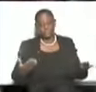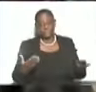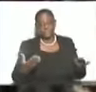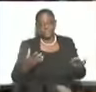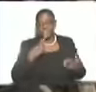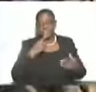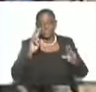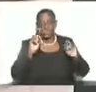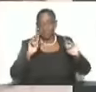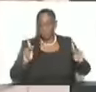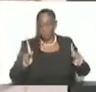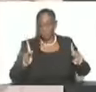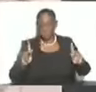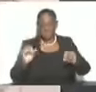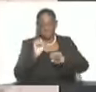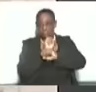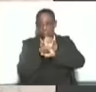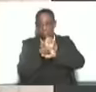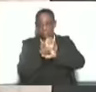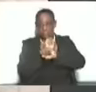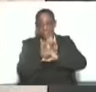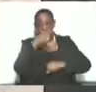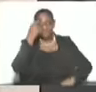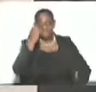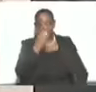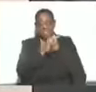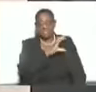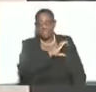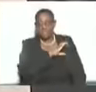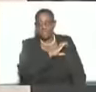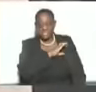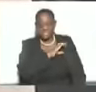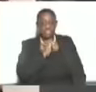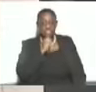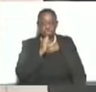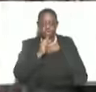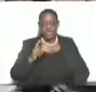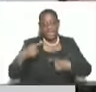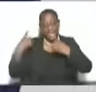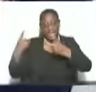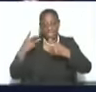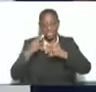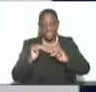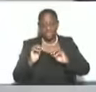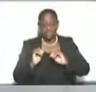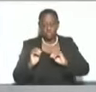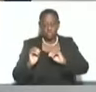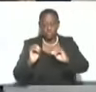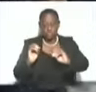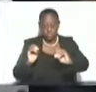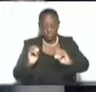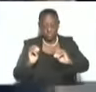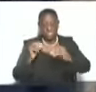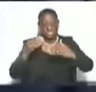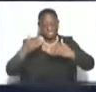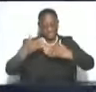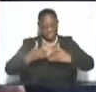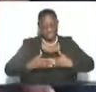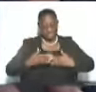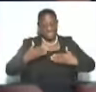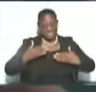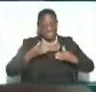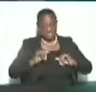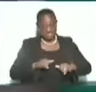arrested. Instead, police just maintained their position, not letting them move beyond the barricade. For the Bahamas Tonight, I'm Jimenita